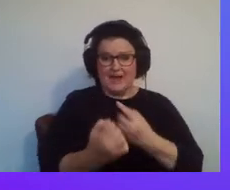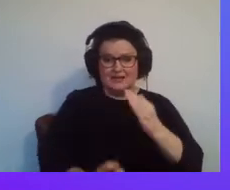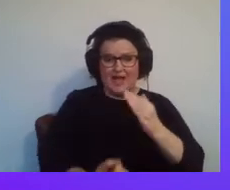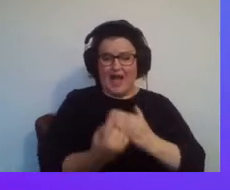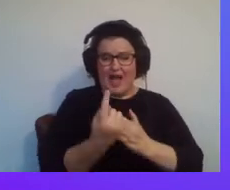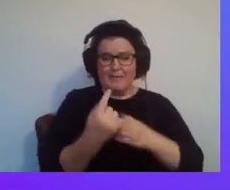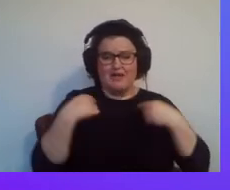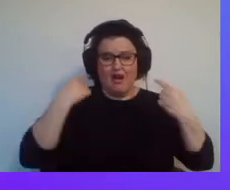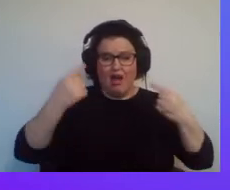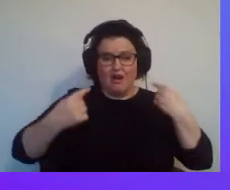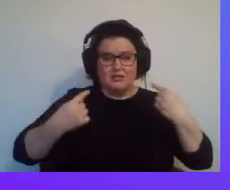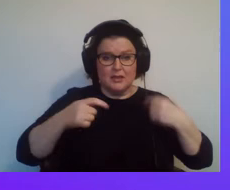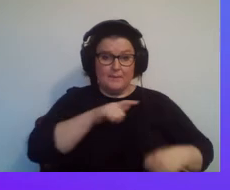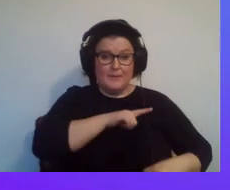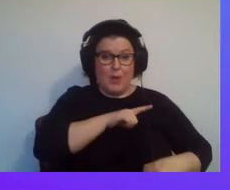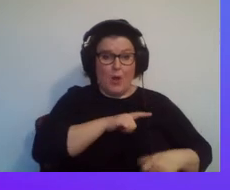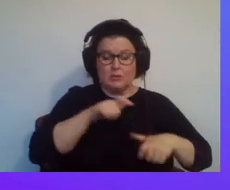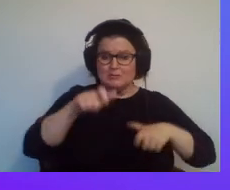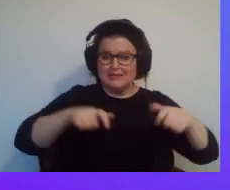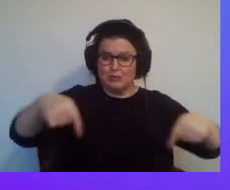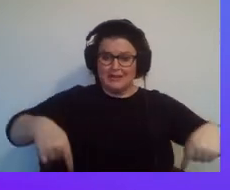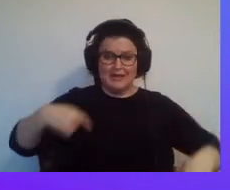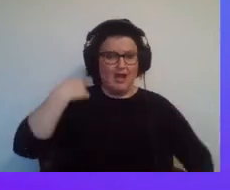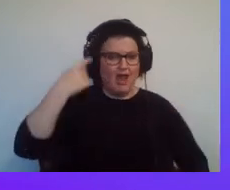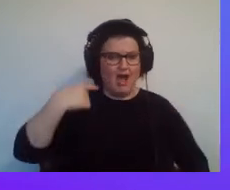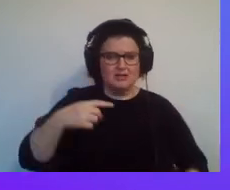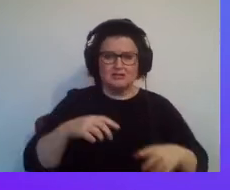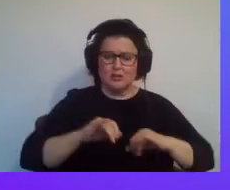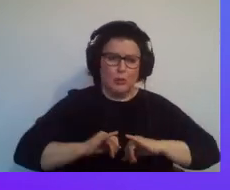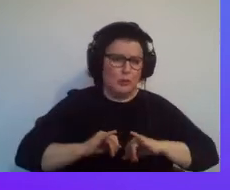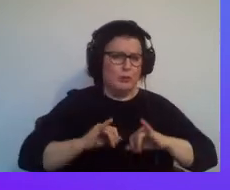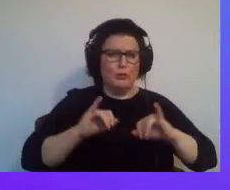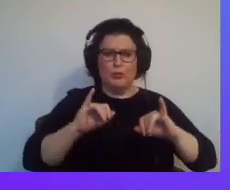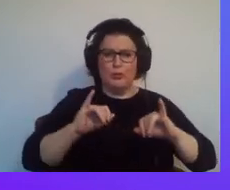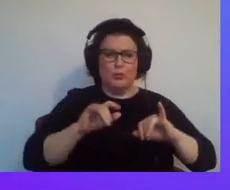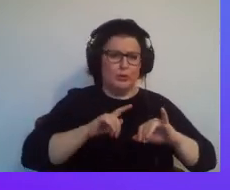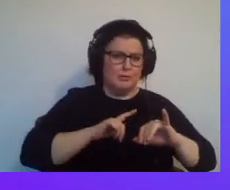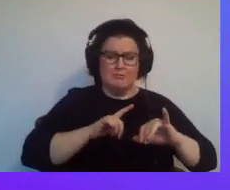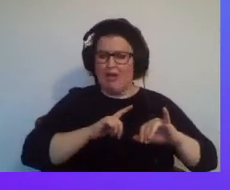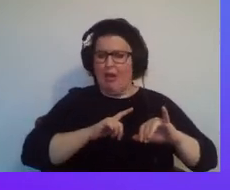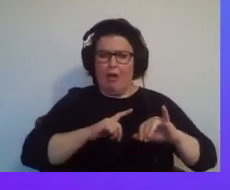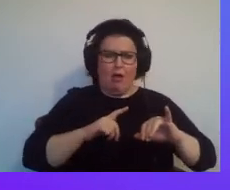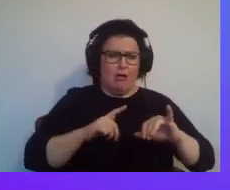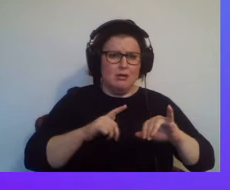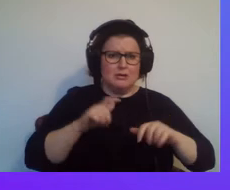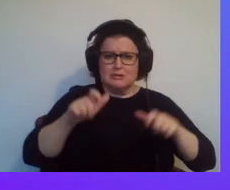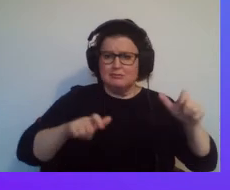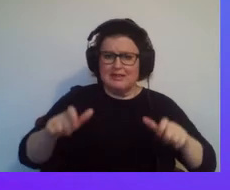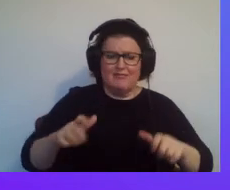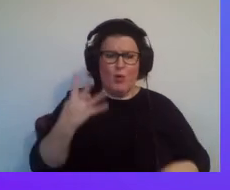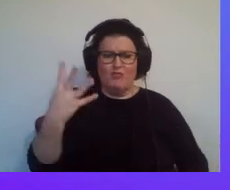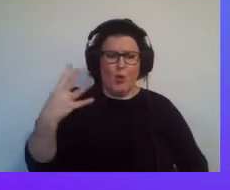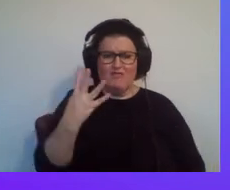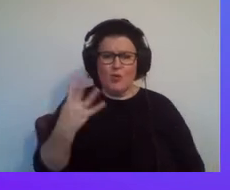650,000 Londoners have been infected with COVID, and more than 14,500 of our fellow citizens or